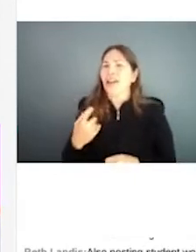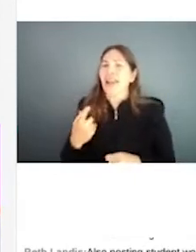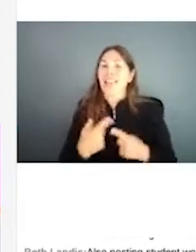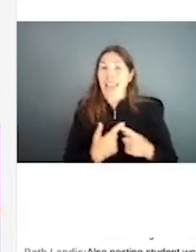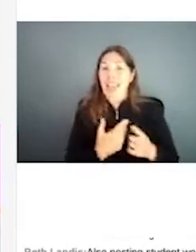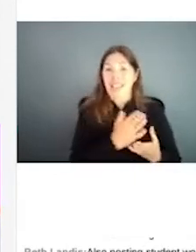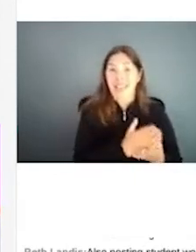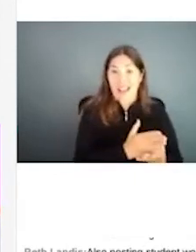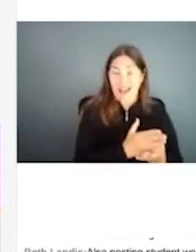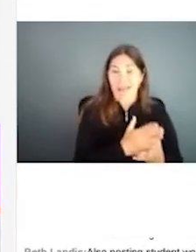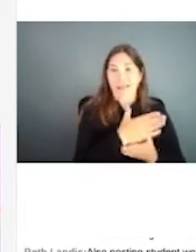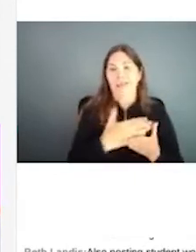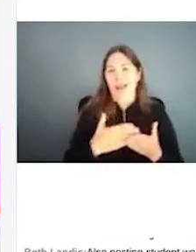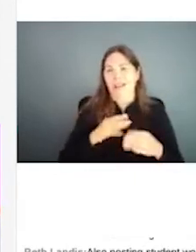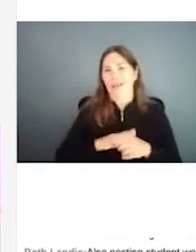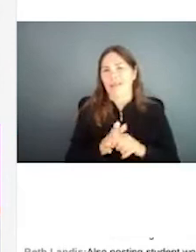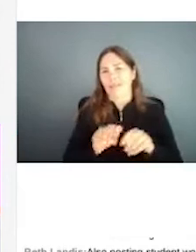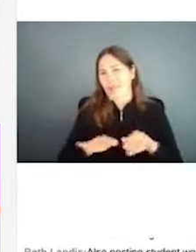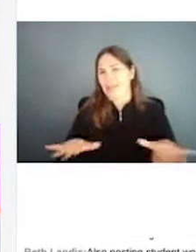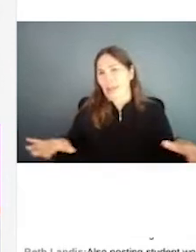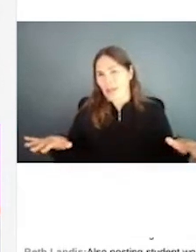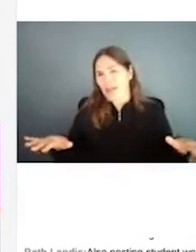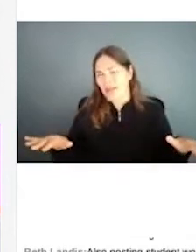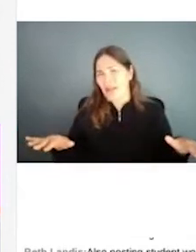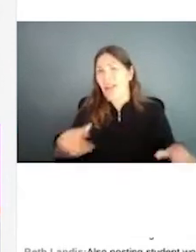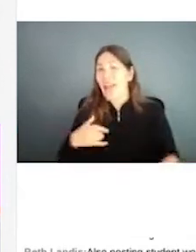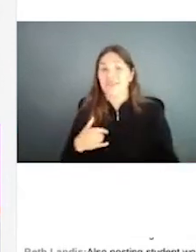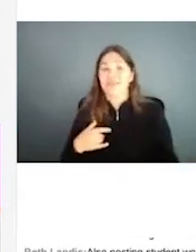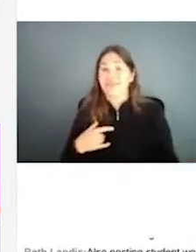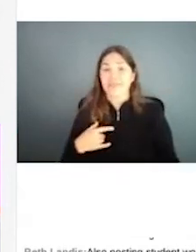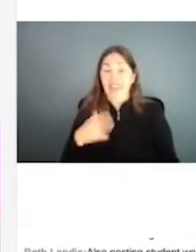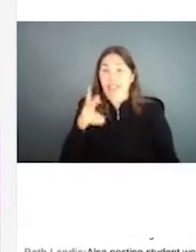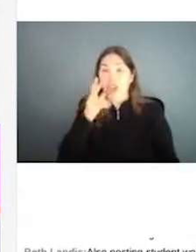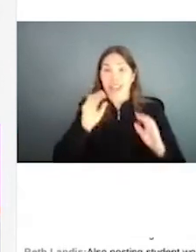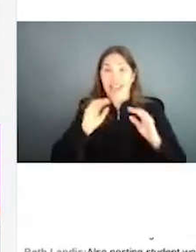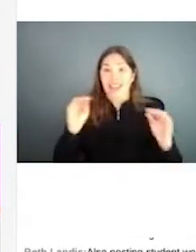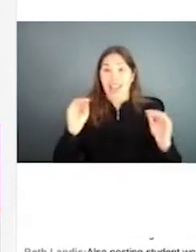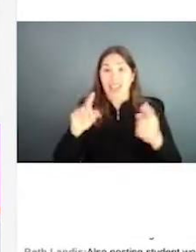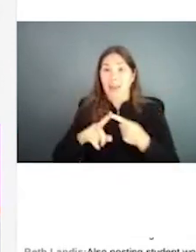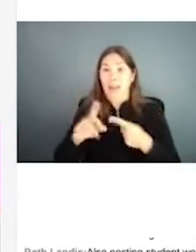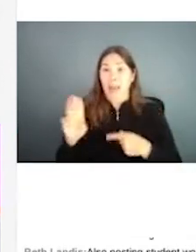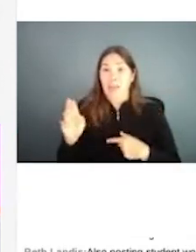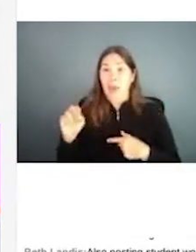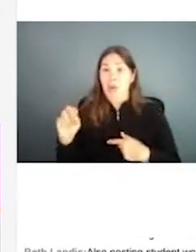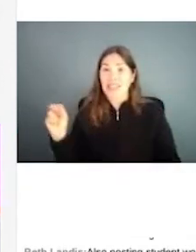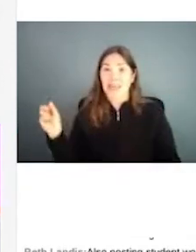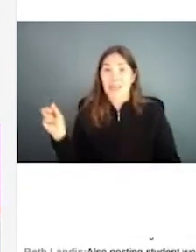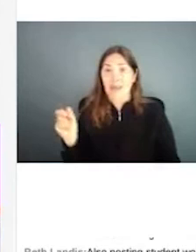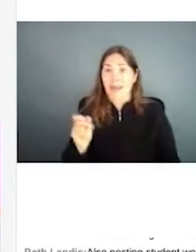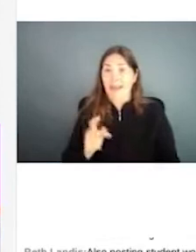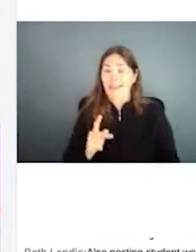away as part of the pandemic, and I have not heard anything about it coming back. But prior